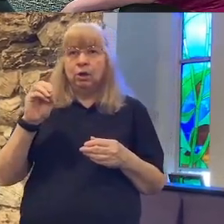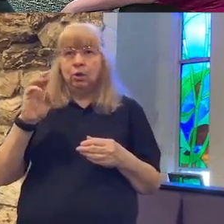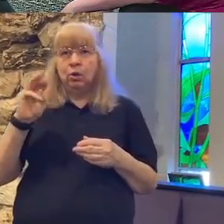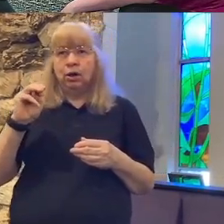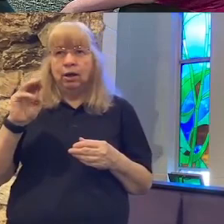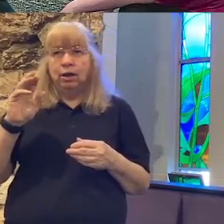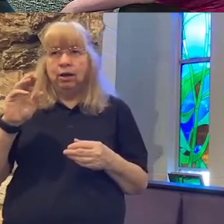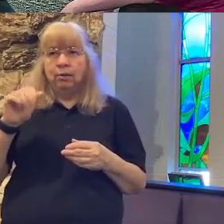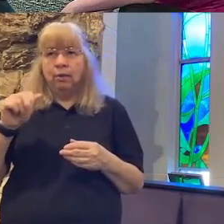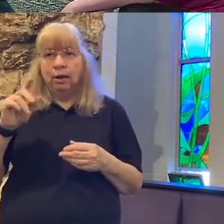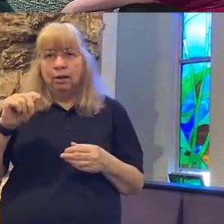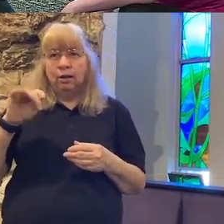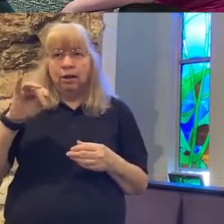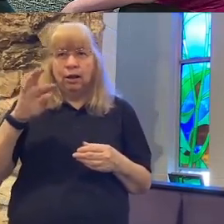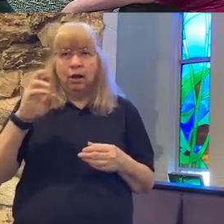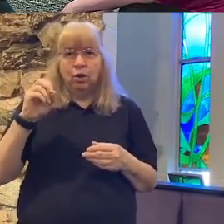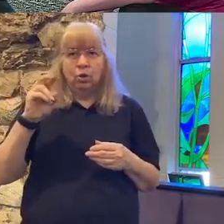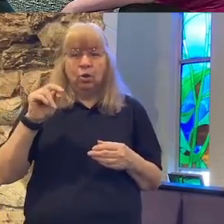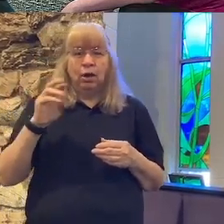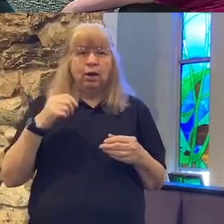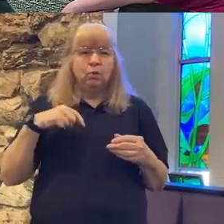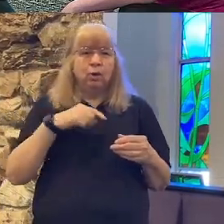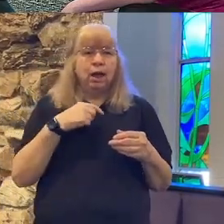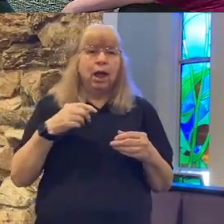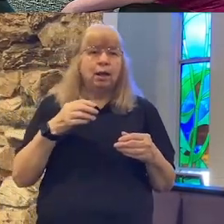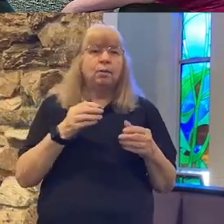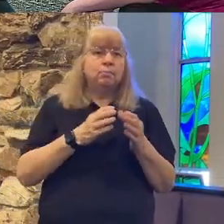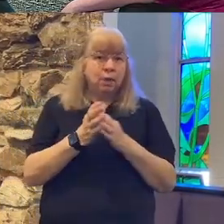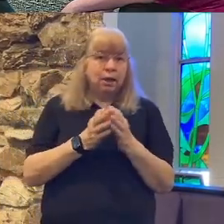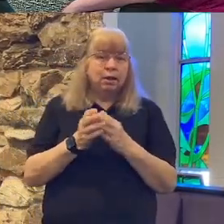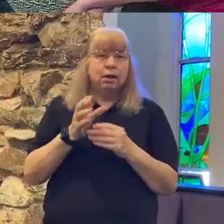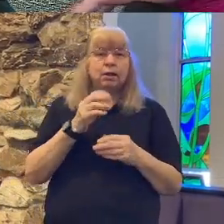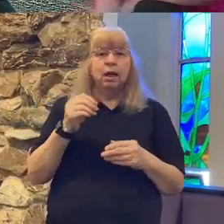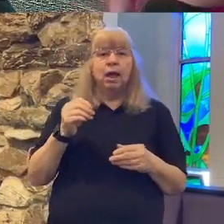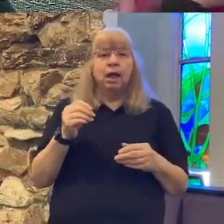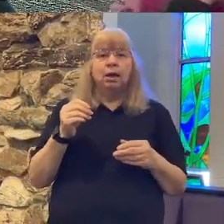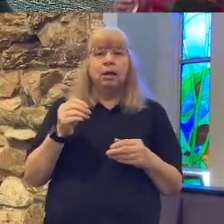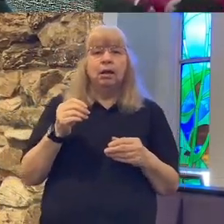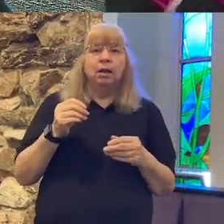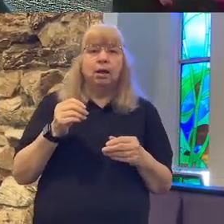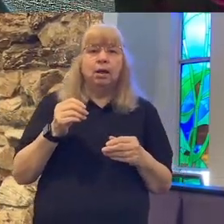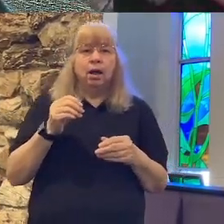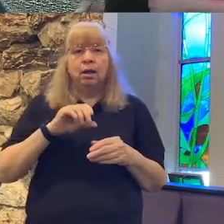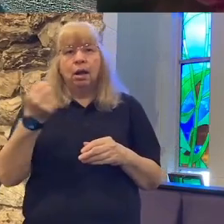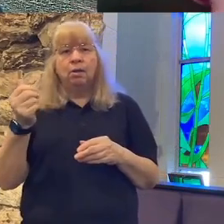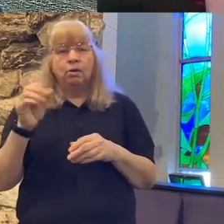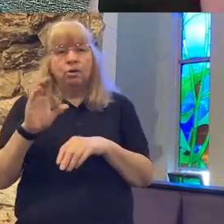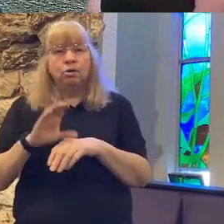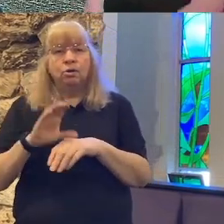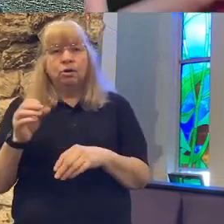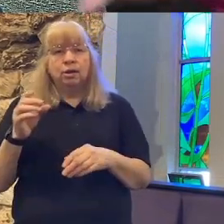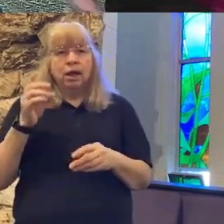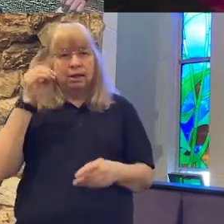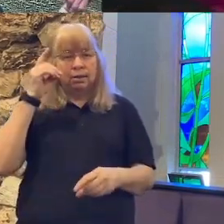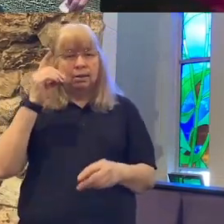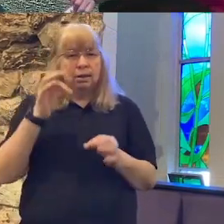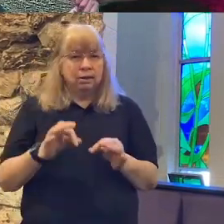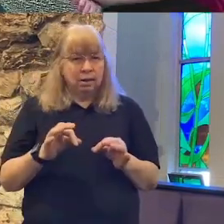we had an Evangelical United Brethren church that decided to merge